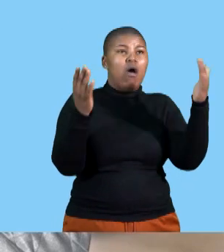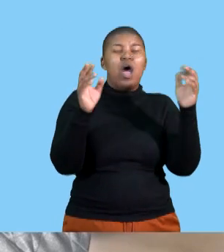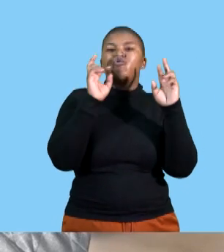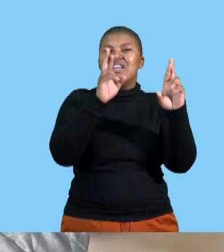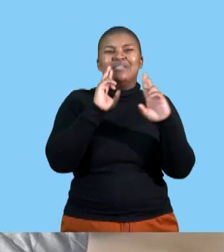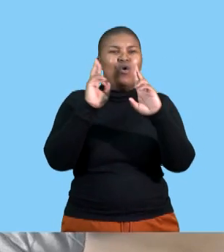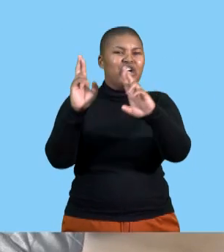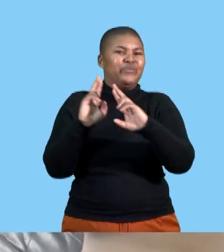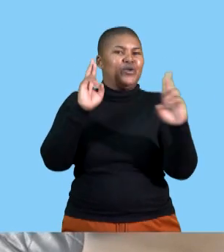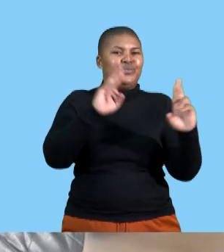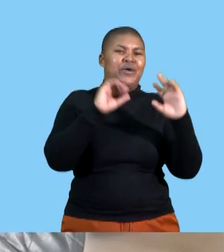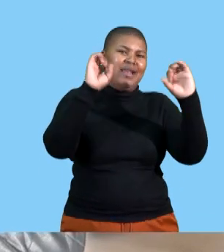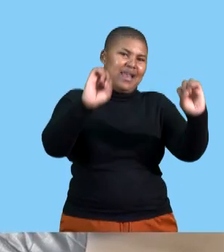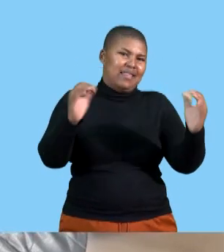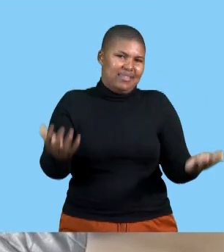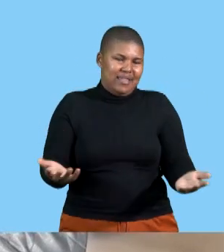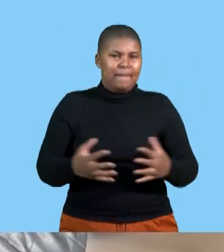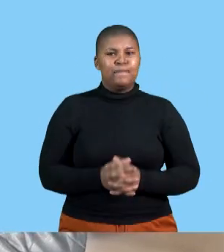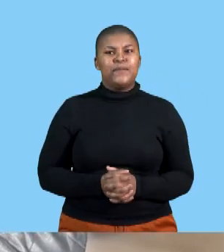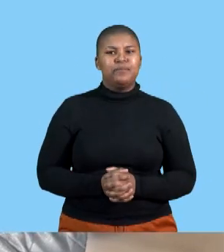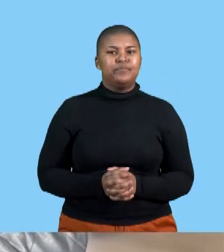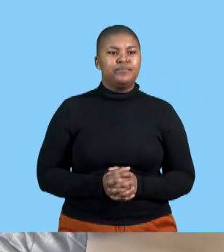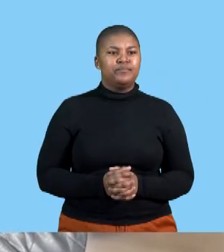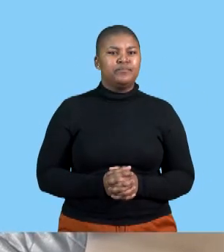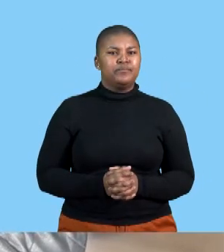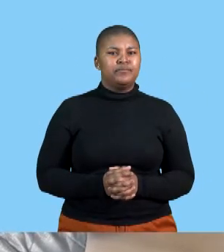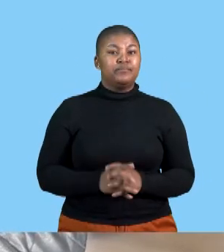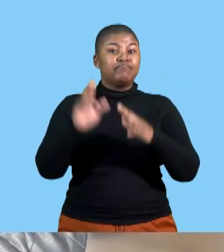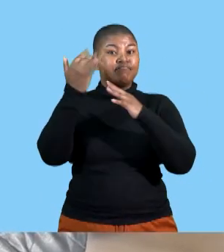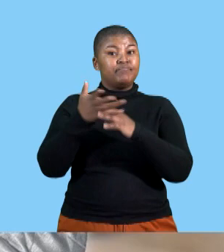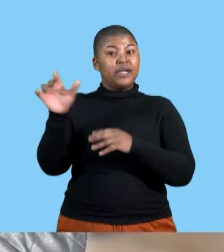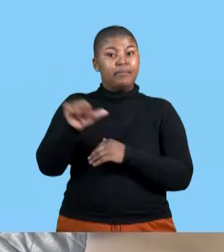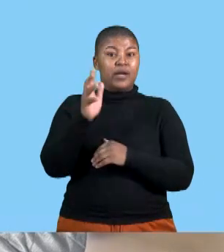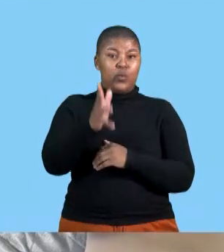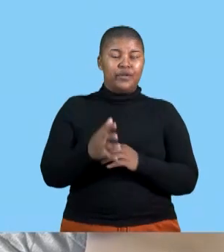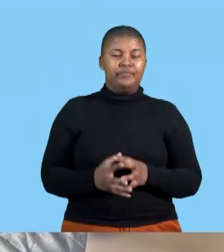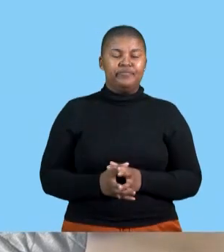their applications. Let us just go for a quick ad break and we will be back.